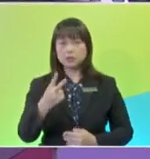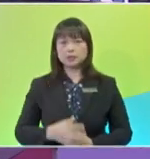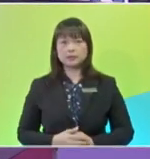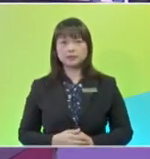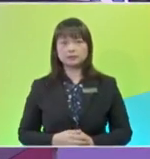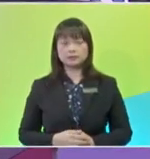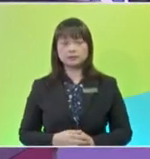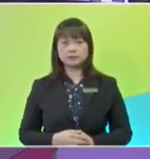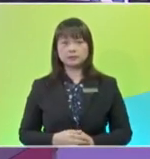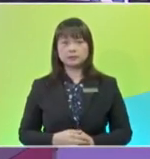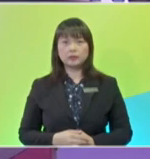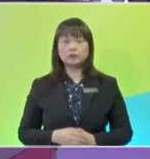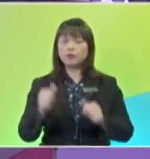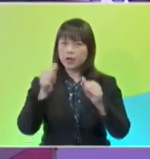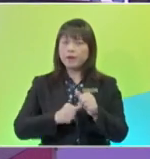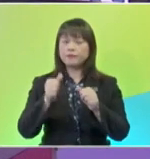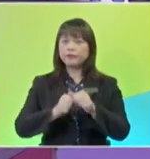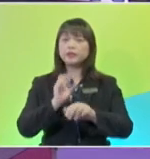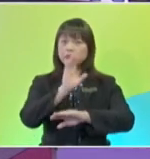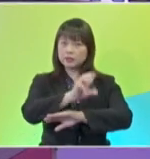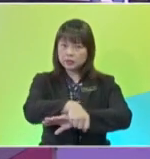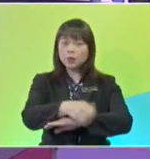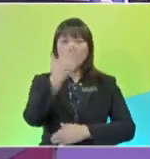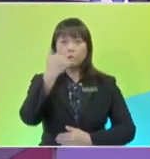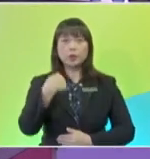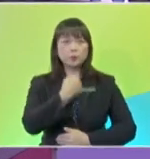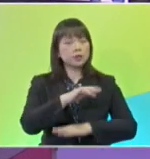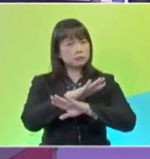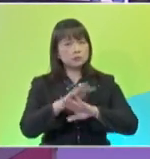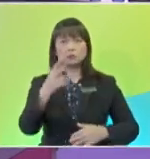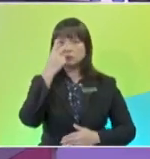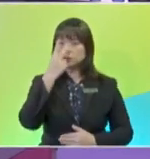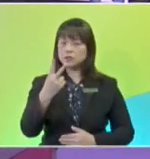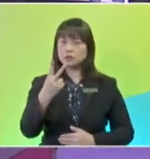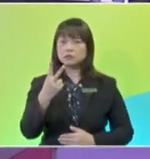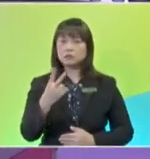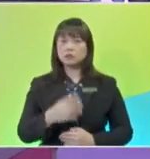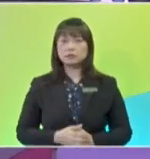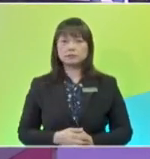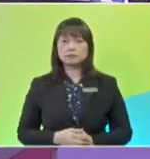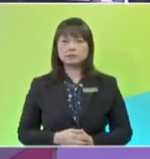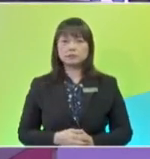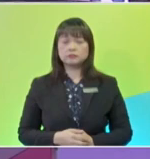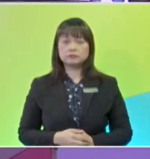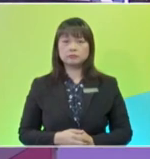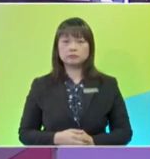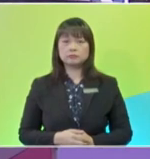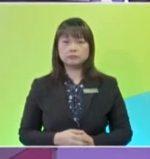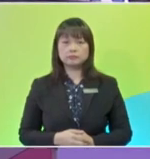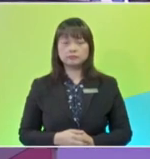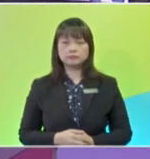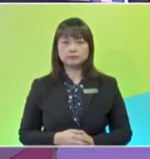day, like every night. But why do we not see on some nights? Is that your question, right? Yes.